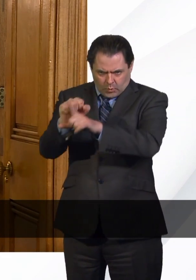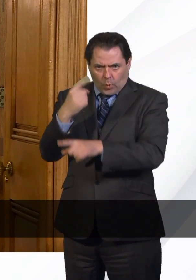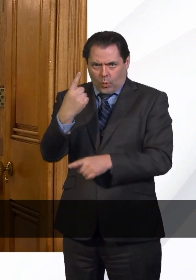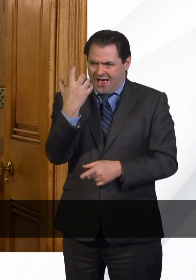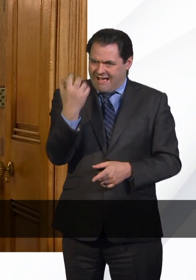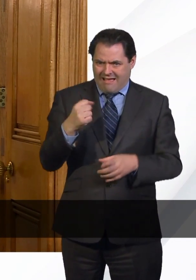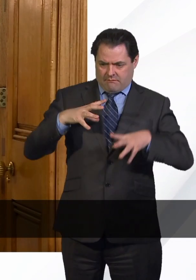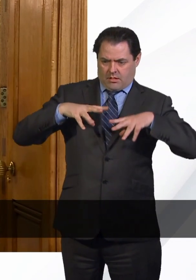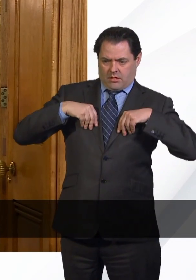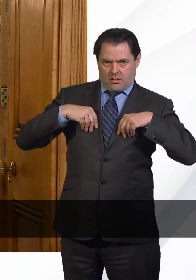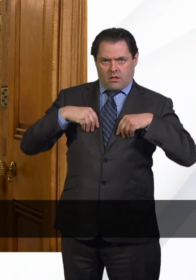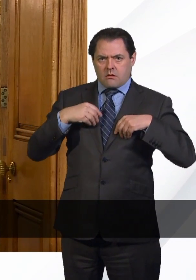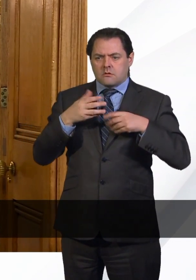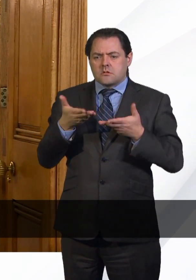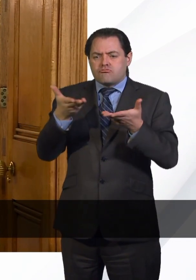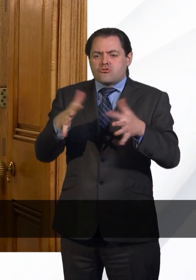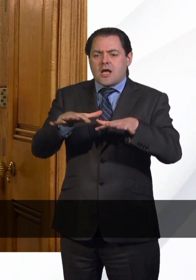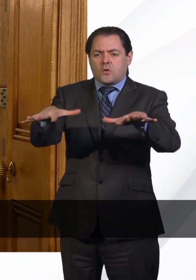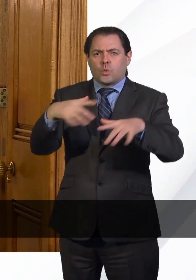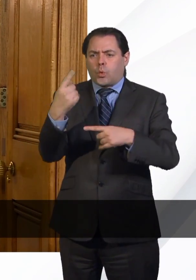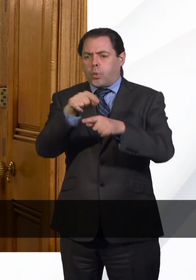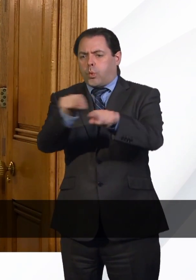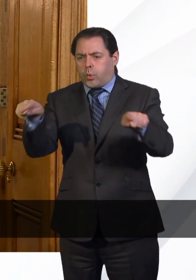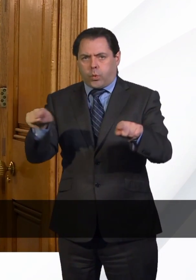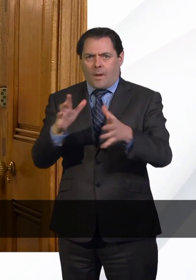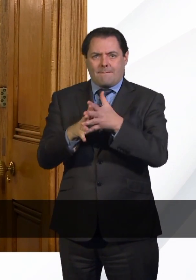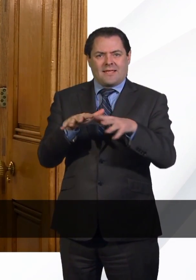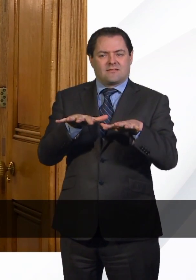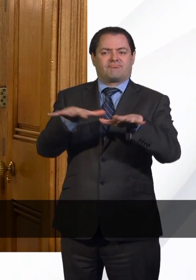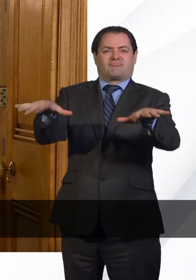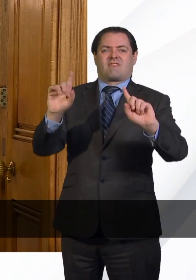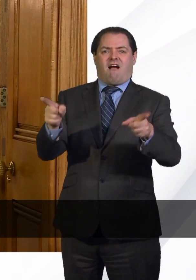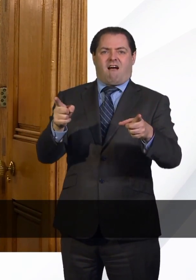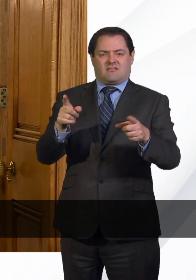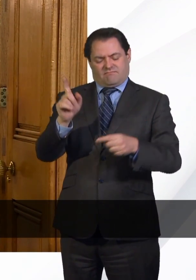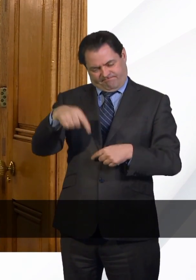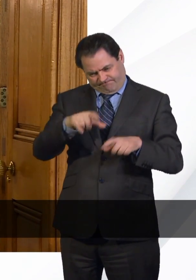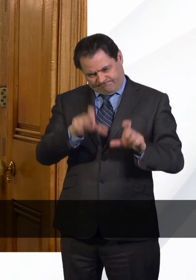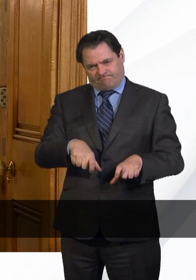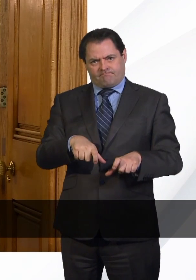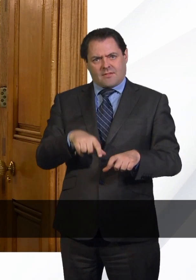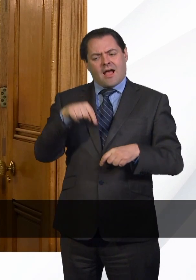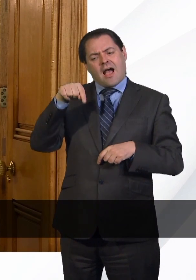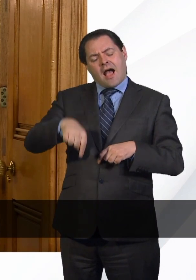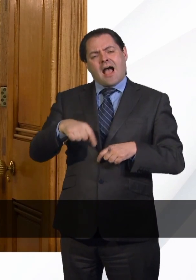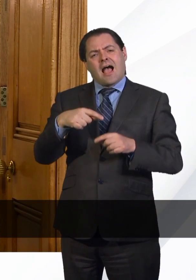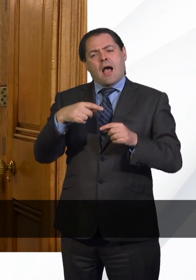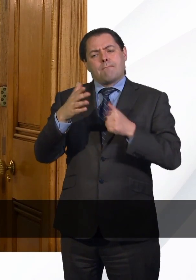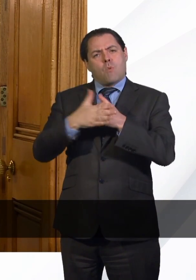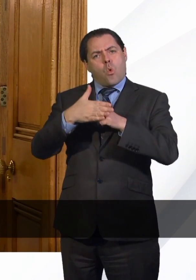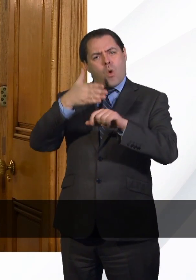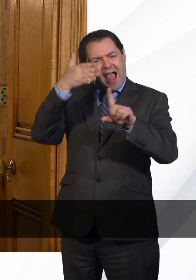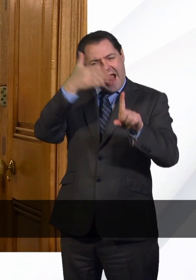to reproduce. And crucially, Test, Track and Trace allows us to take a more targeted approach to